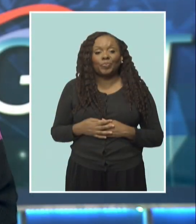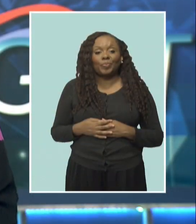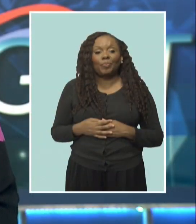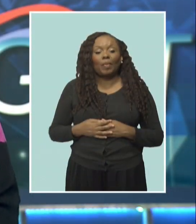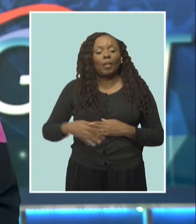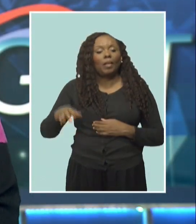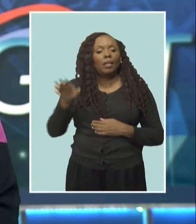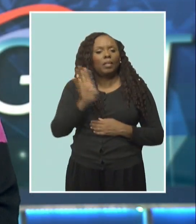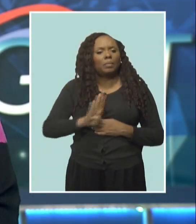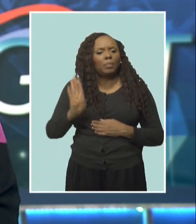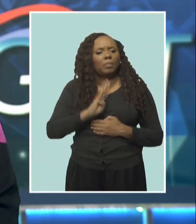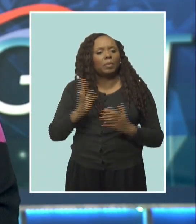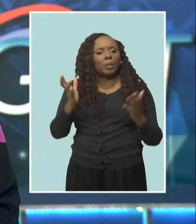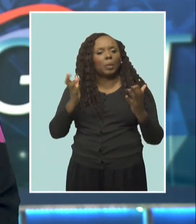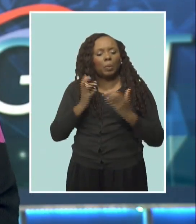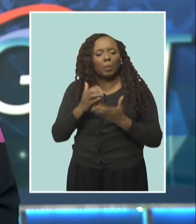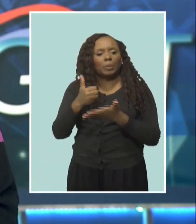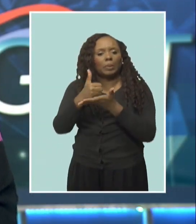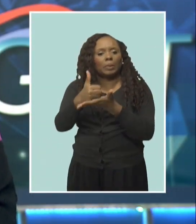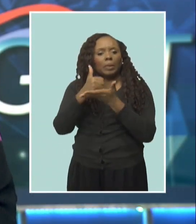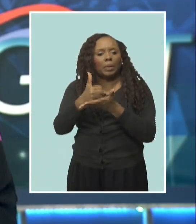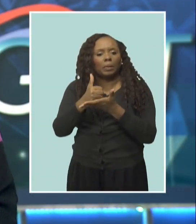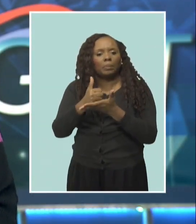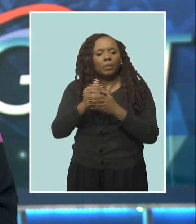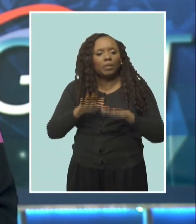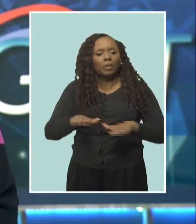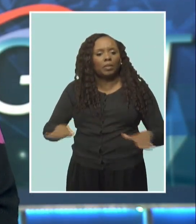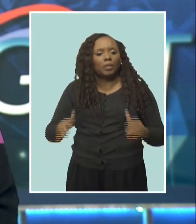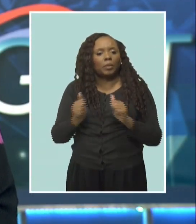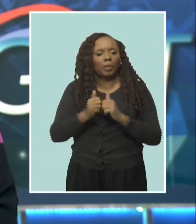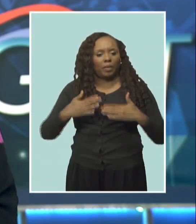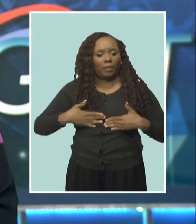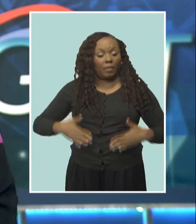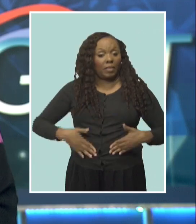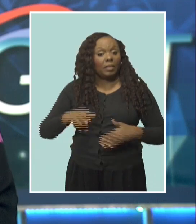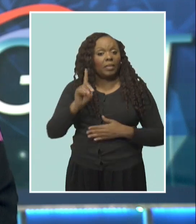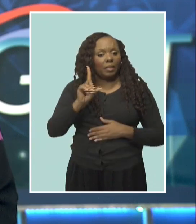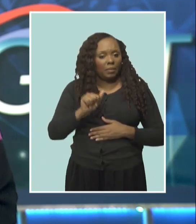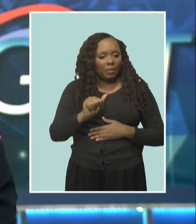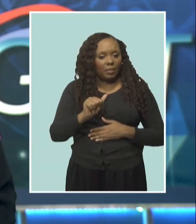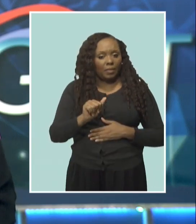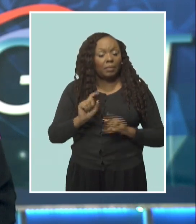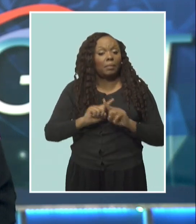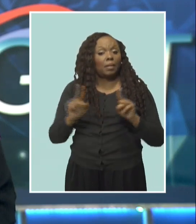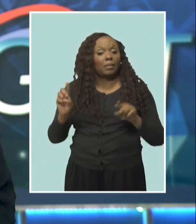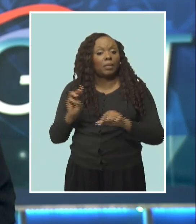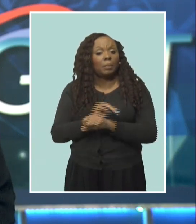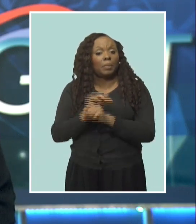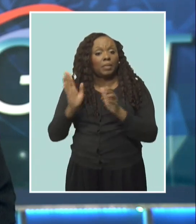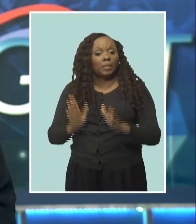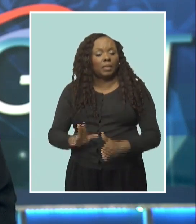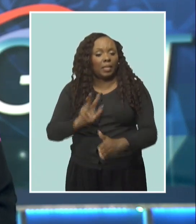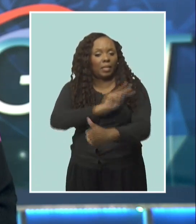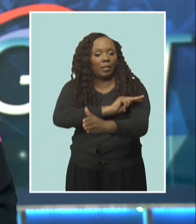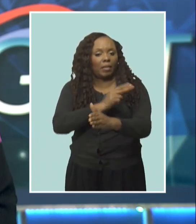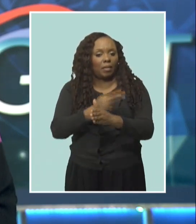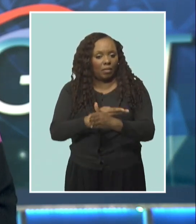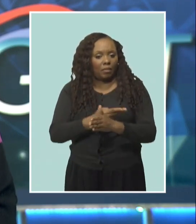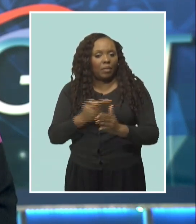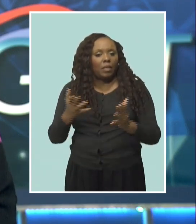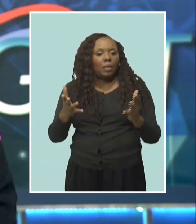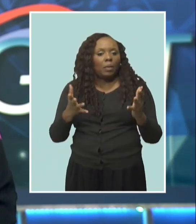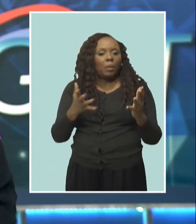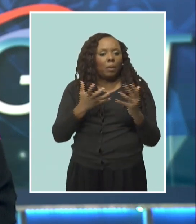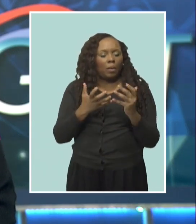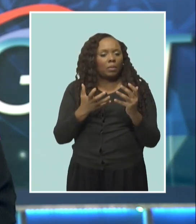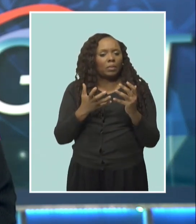As Barbados responds to meeting the needs of children with physical disabilities, Minister of People Empowerment and Elder Affairs Kirk